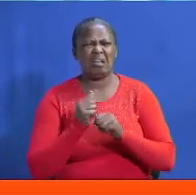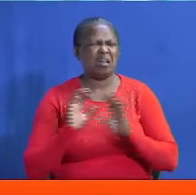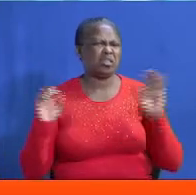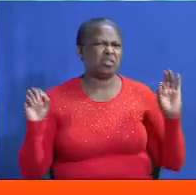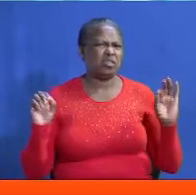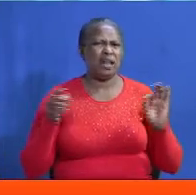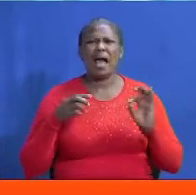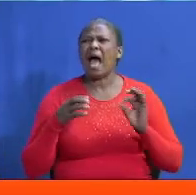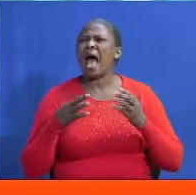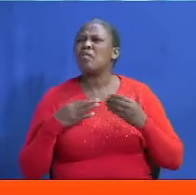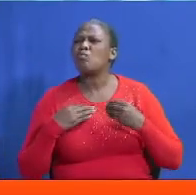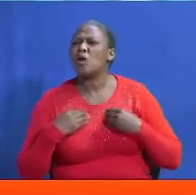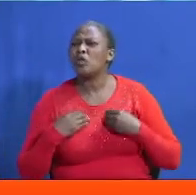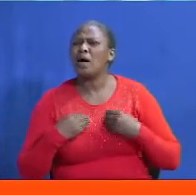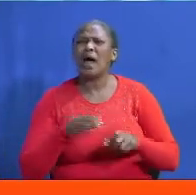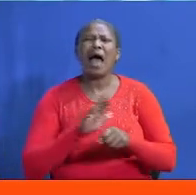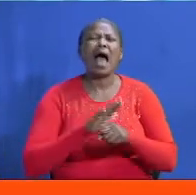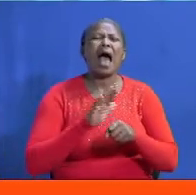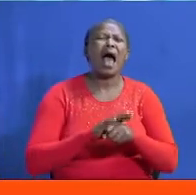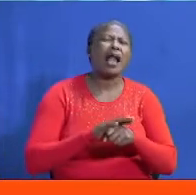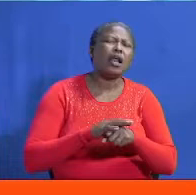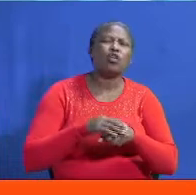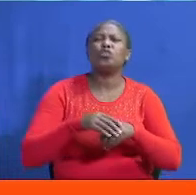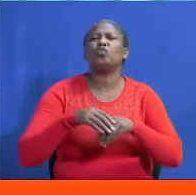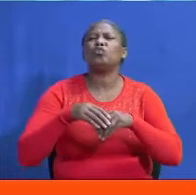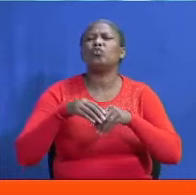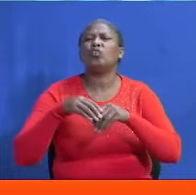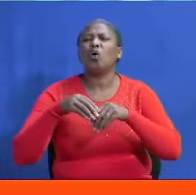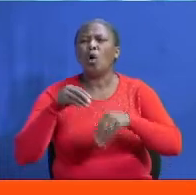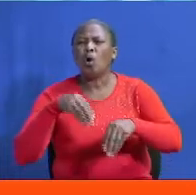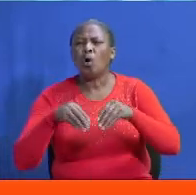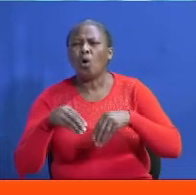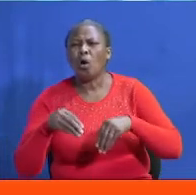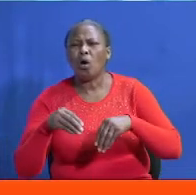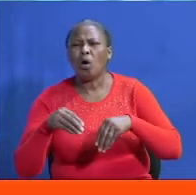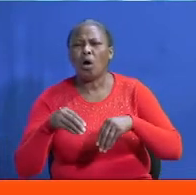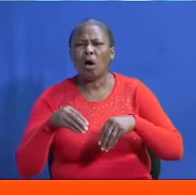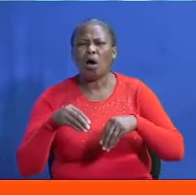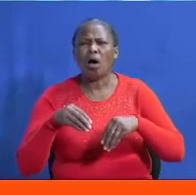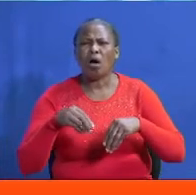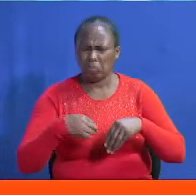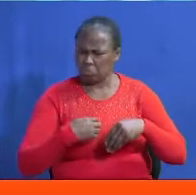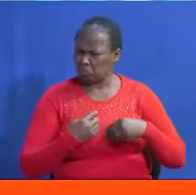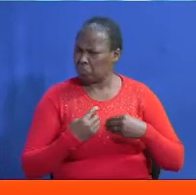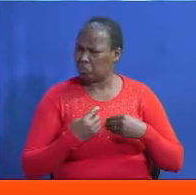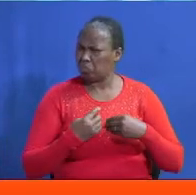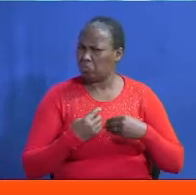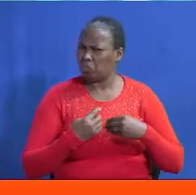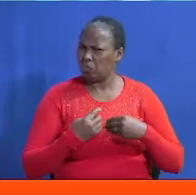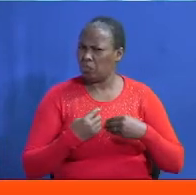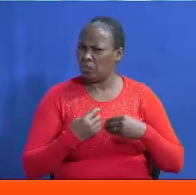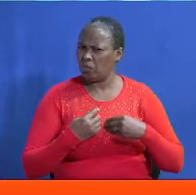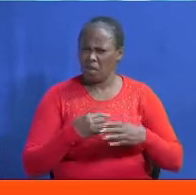we want to conduct as many elections personally as a company as we can before even we start talking with the